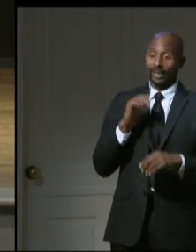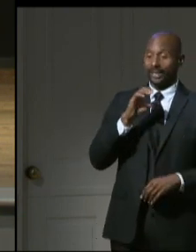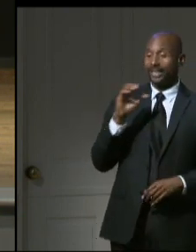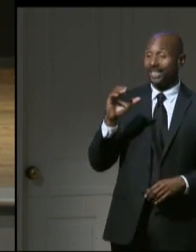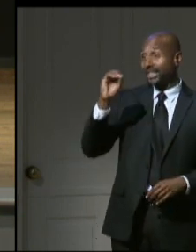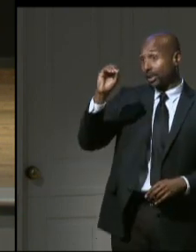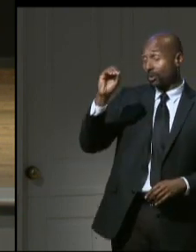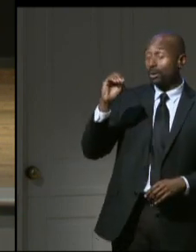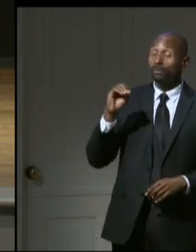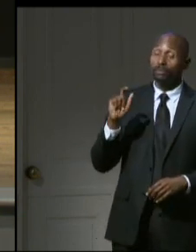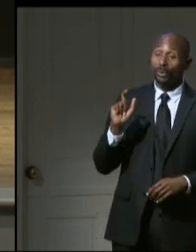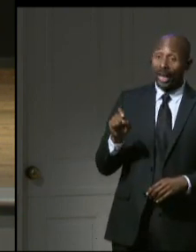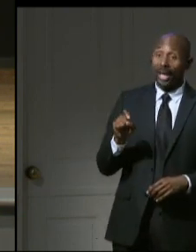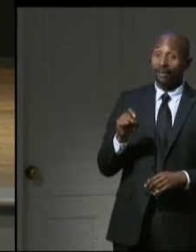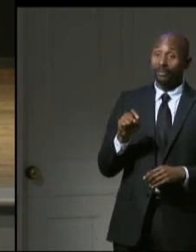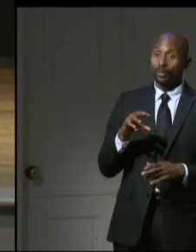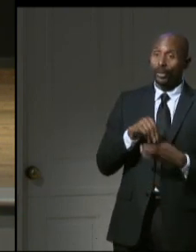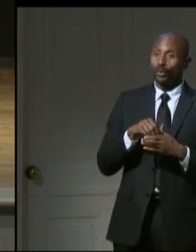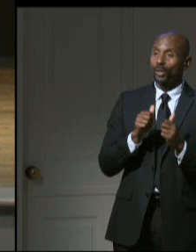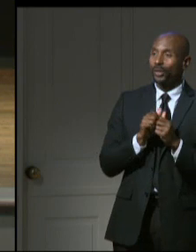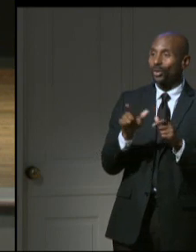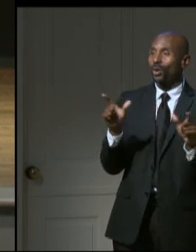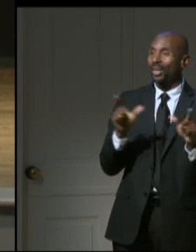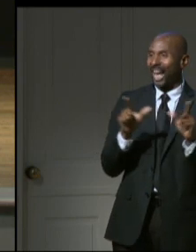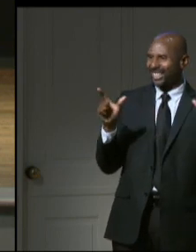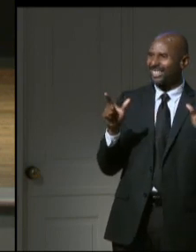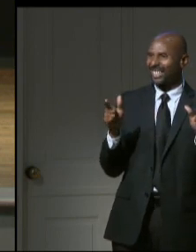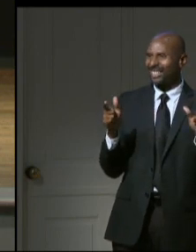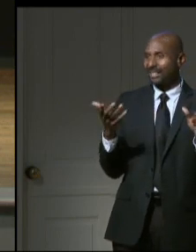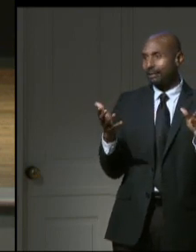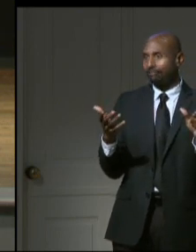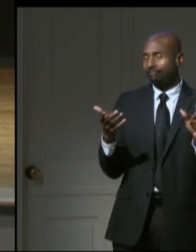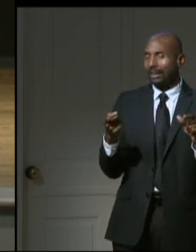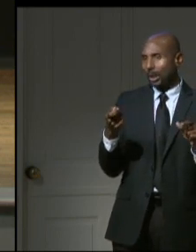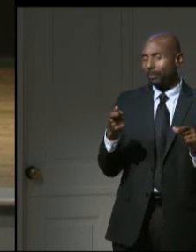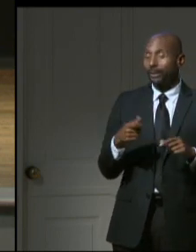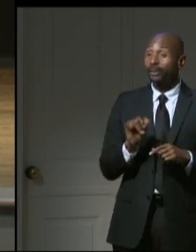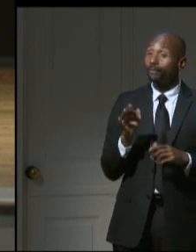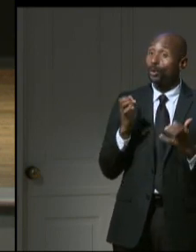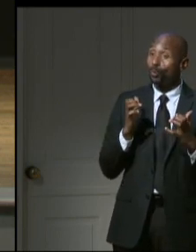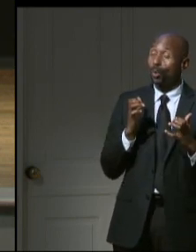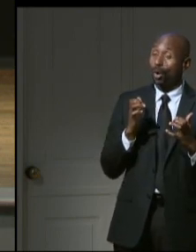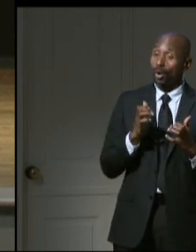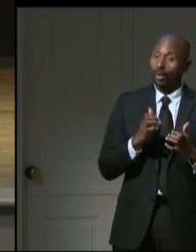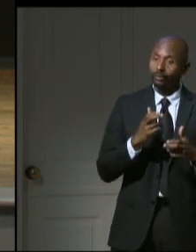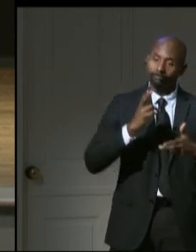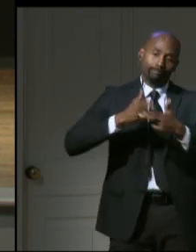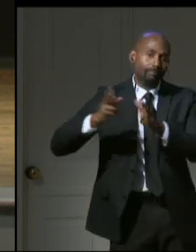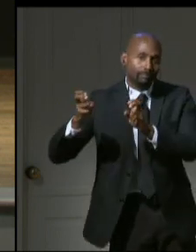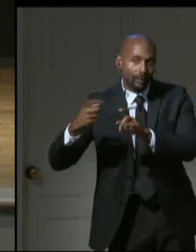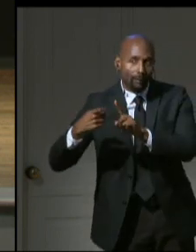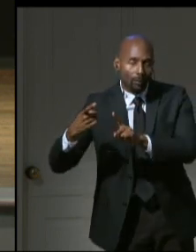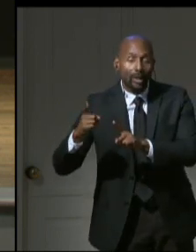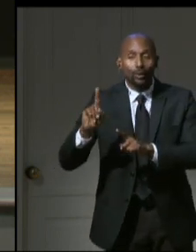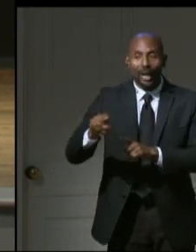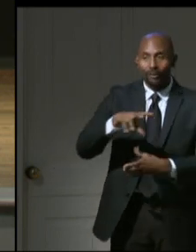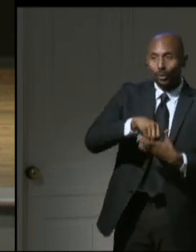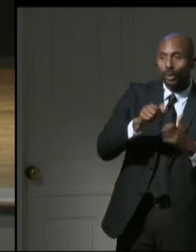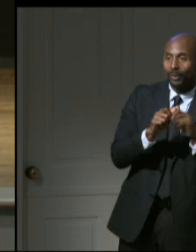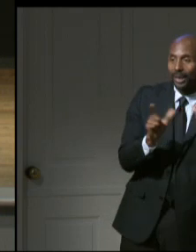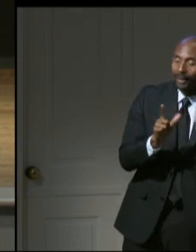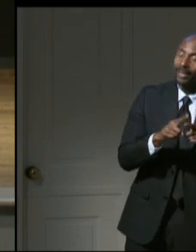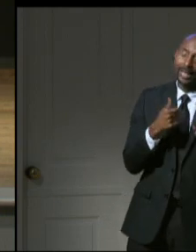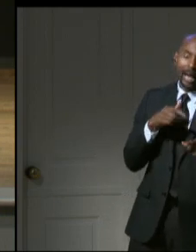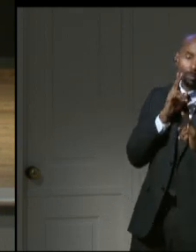or something. Like, you have to put it in your license in a way. If you want attribution, you have to put it in a license, and then I will respect